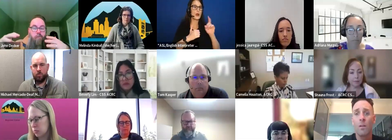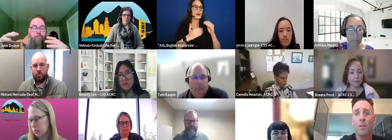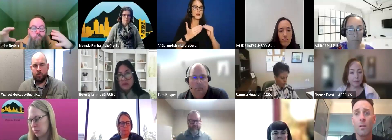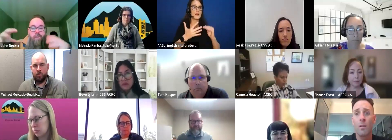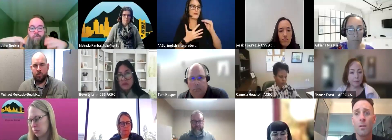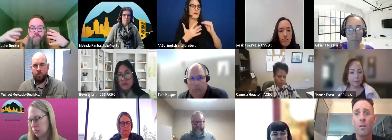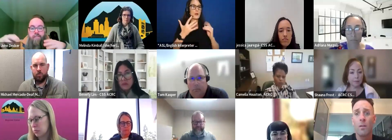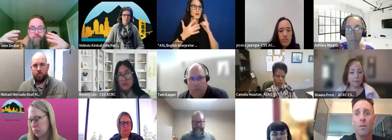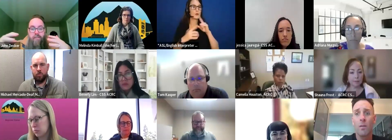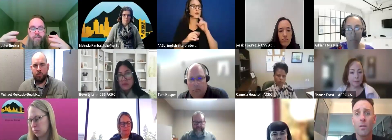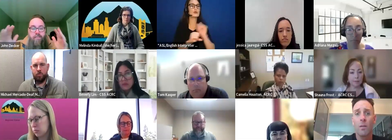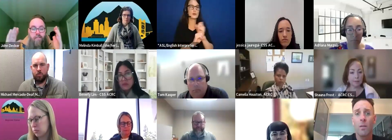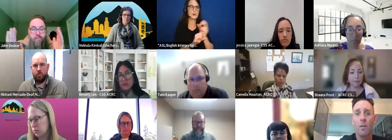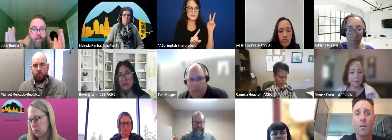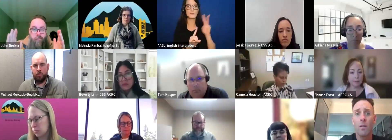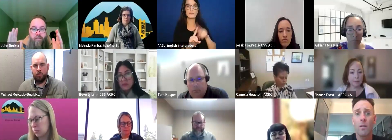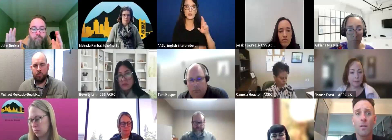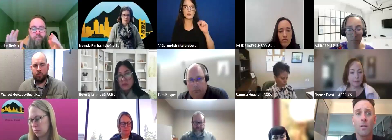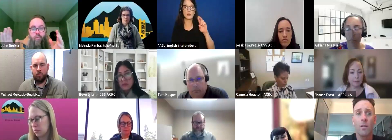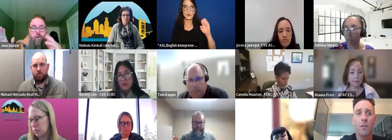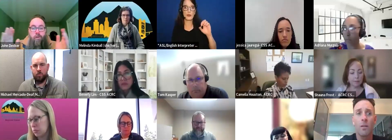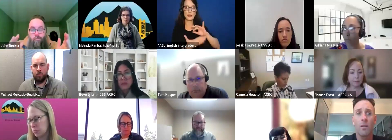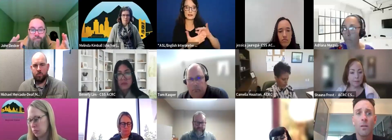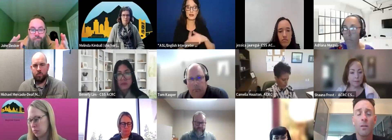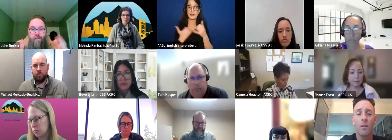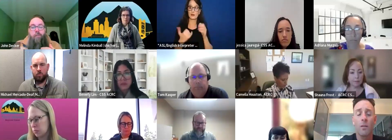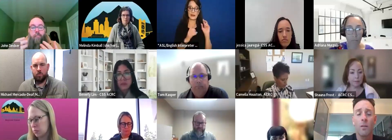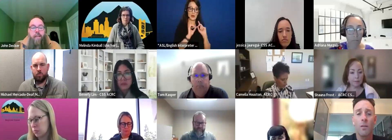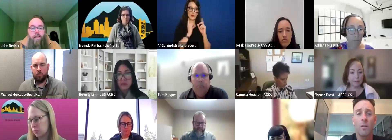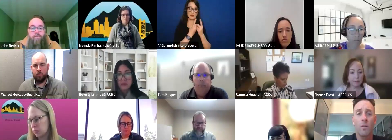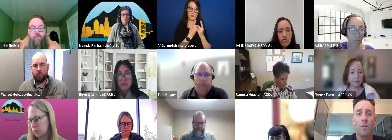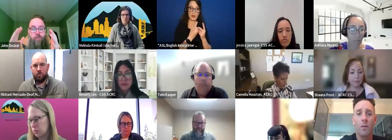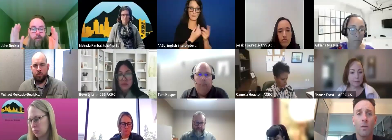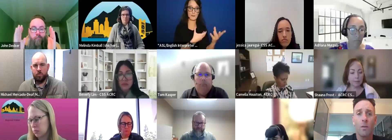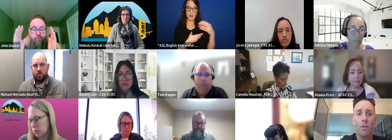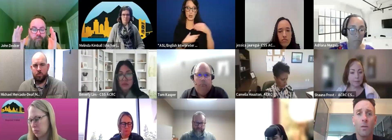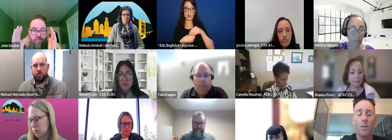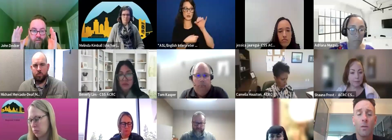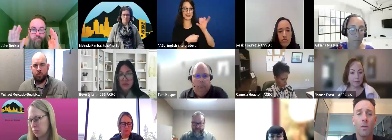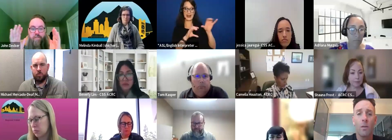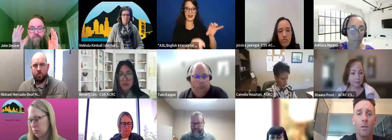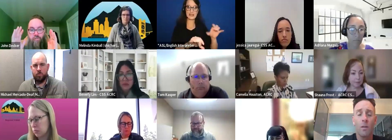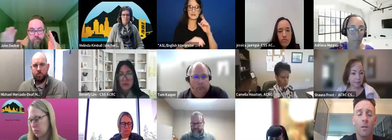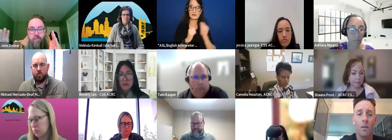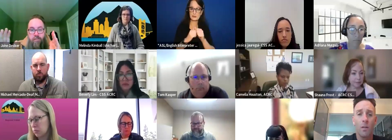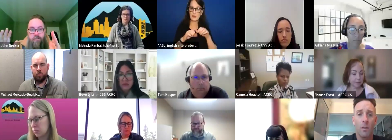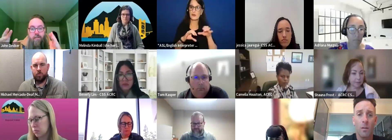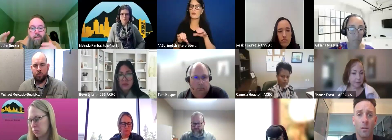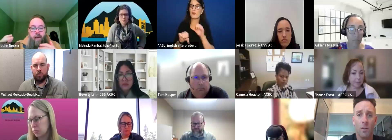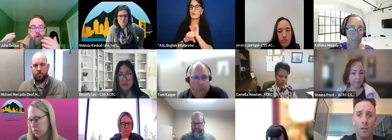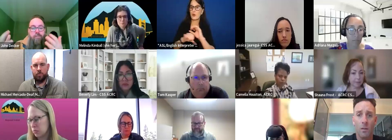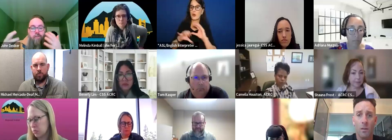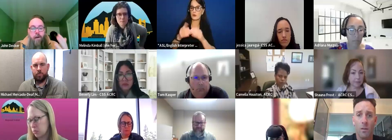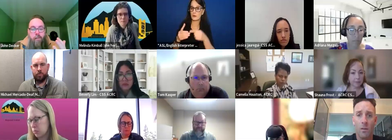department has now folded those activities into the development of these work groups that are meeting to create the service